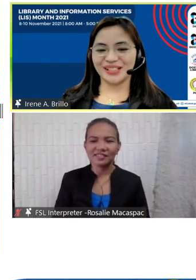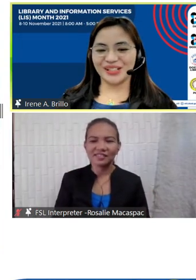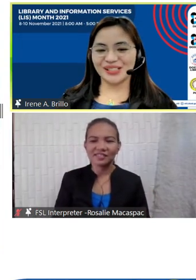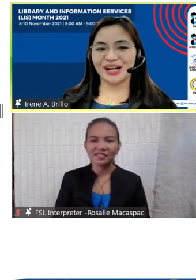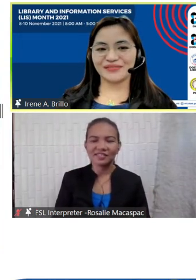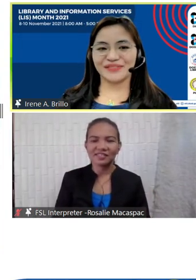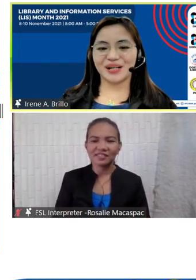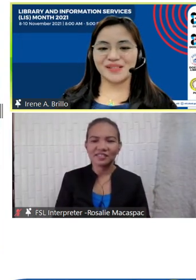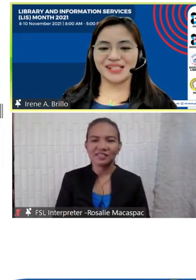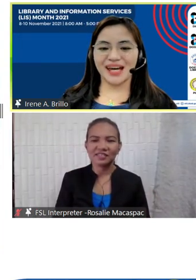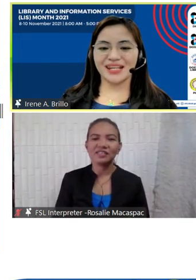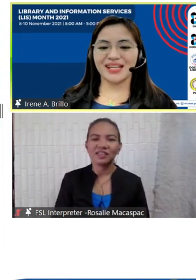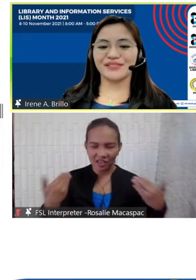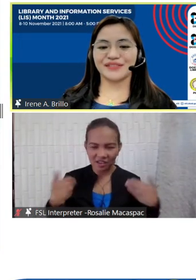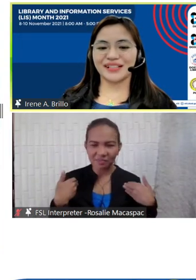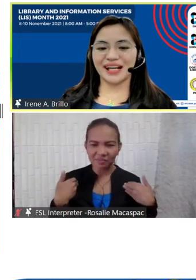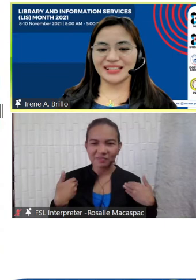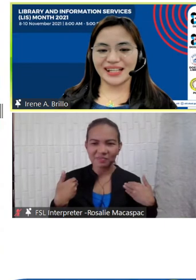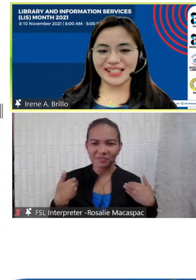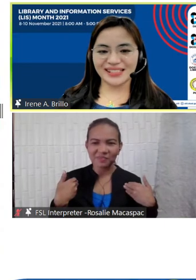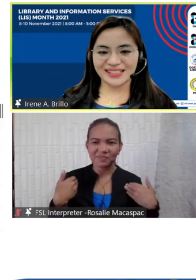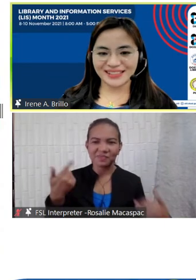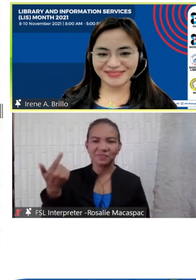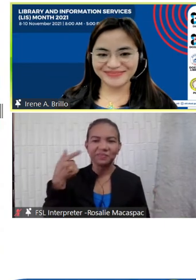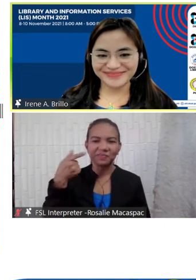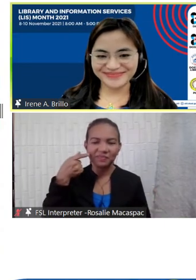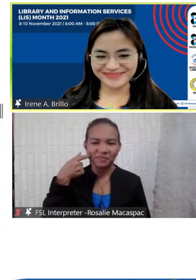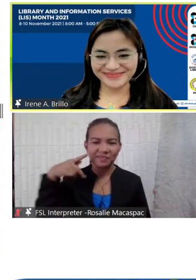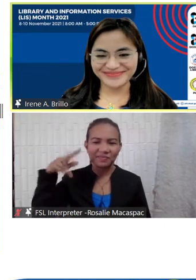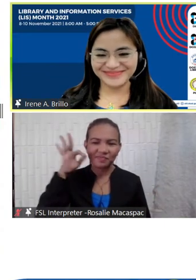Okay, we also have from Jenny Fernandez.